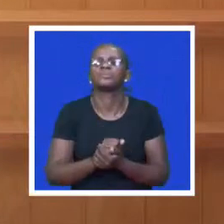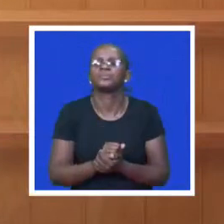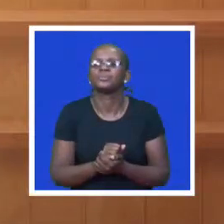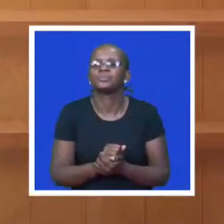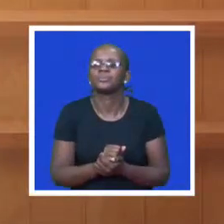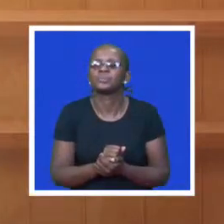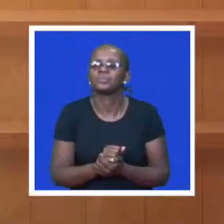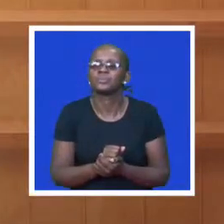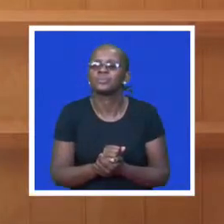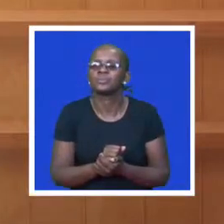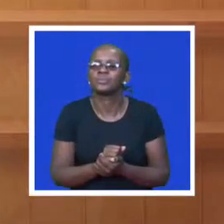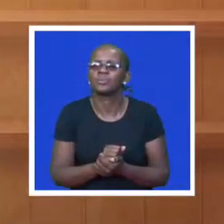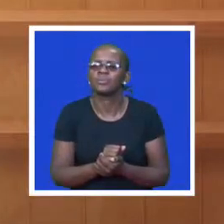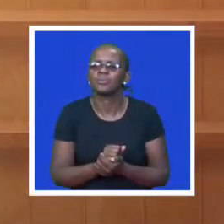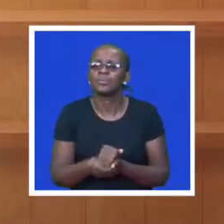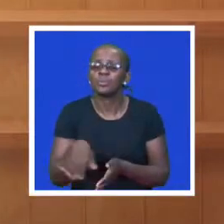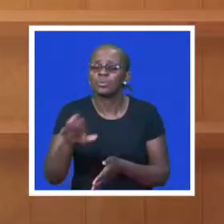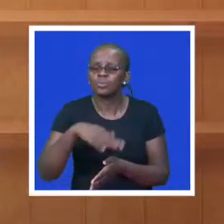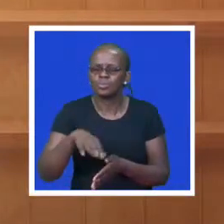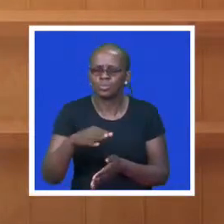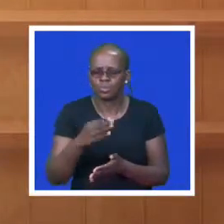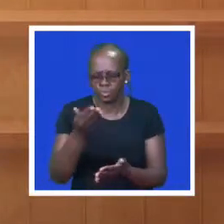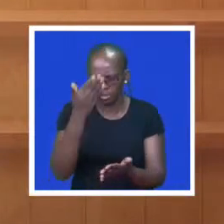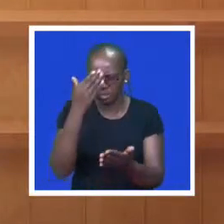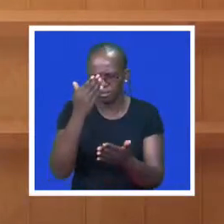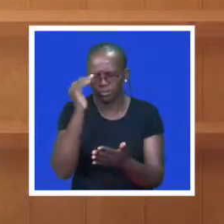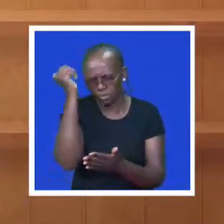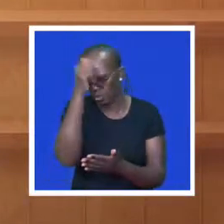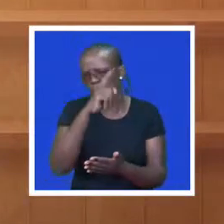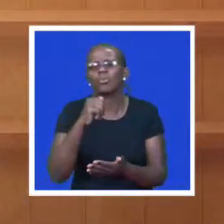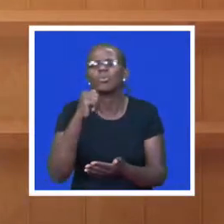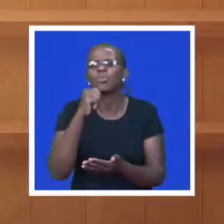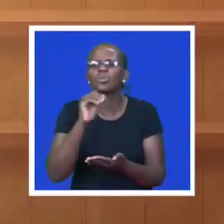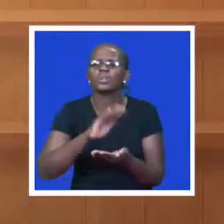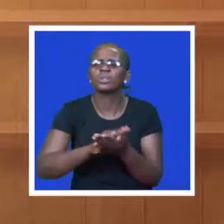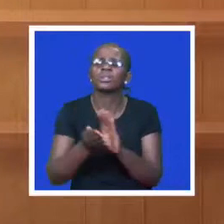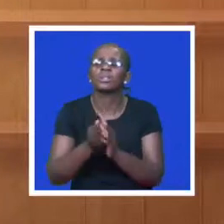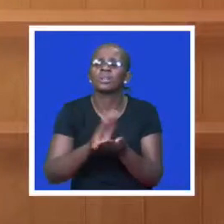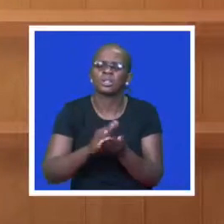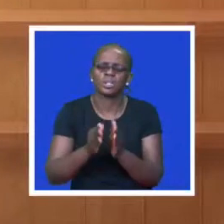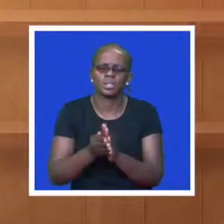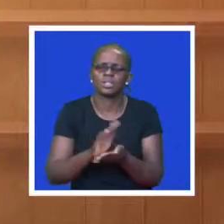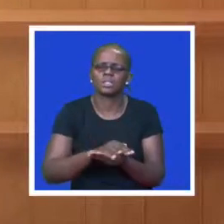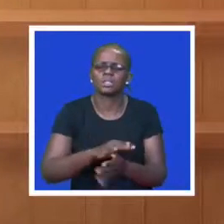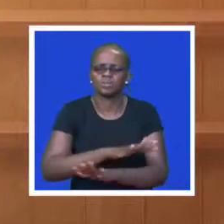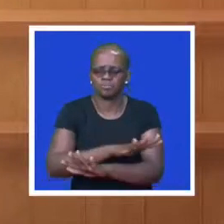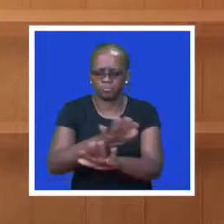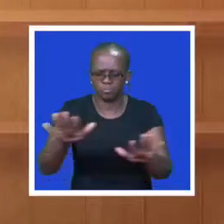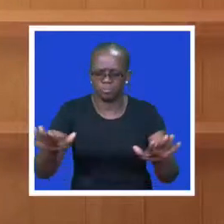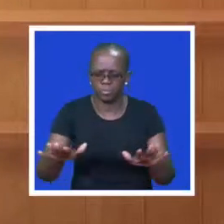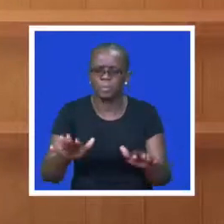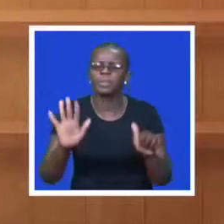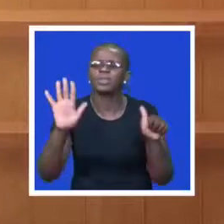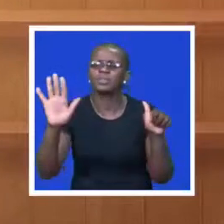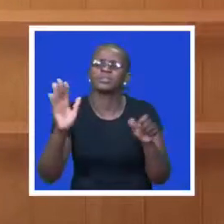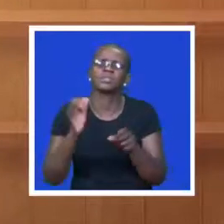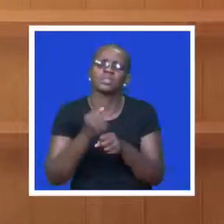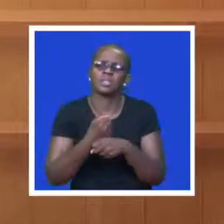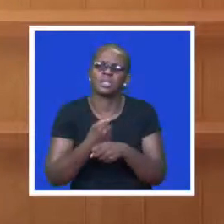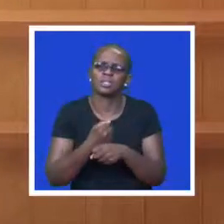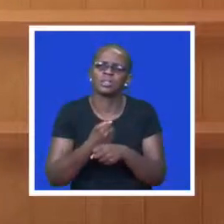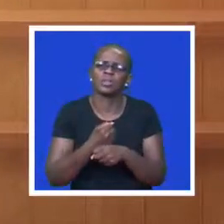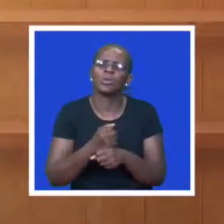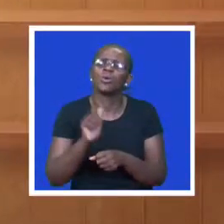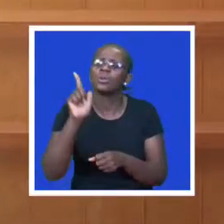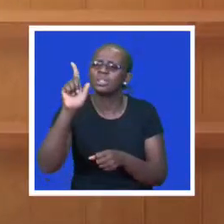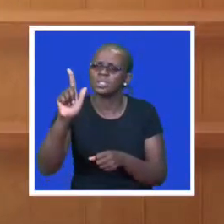lesson, we learned that God created the universe in 6 days, and on the 7th day he rested. What are some of the things that you